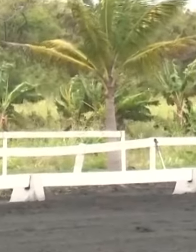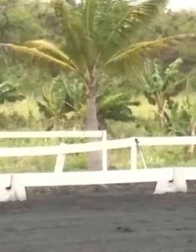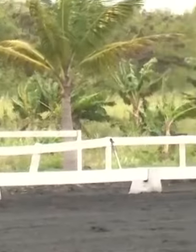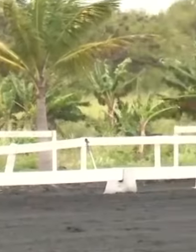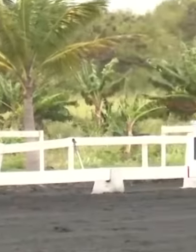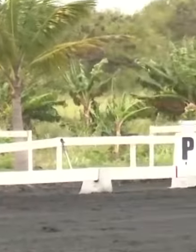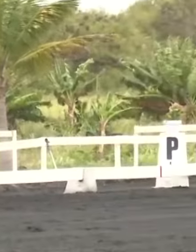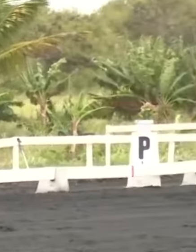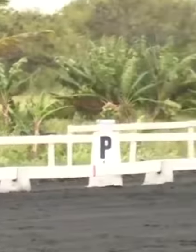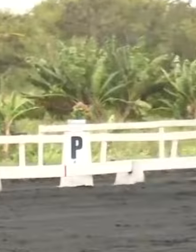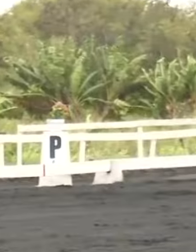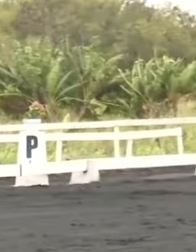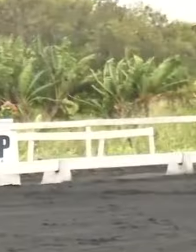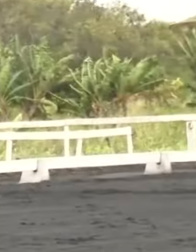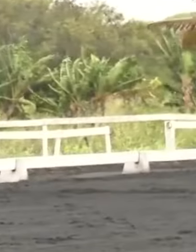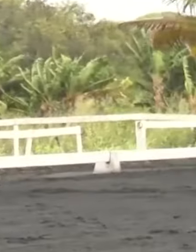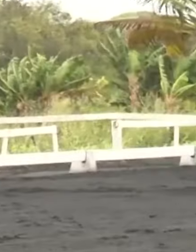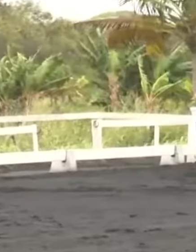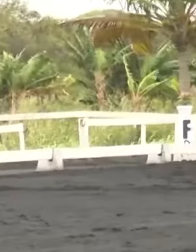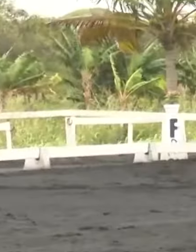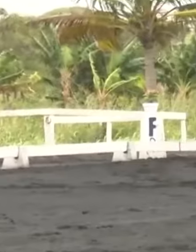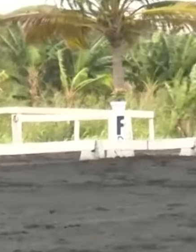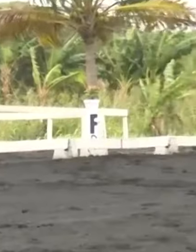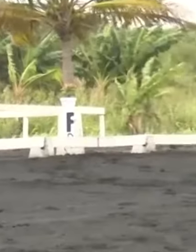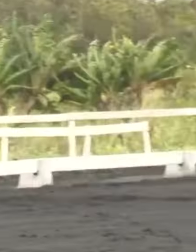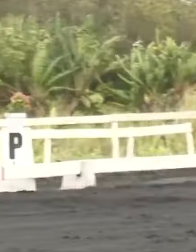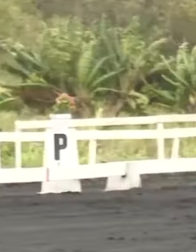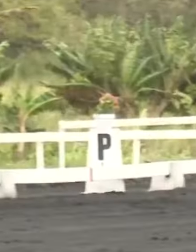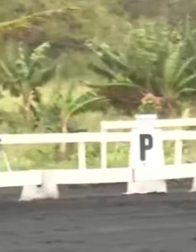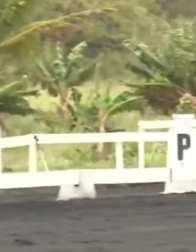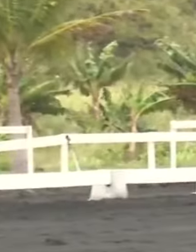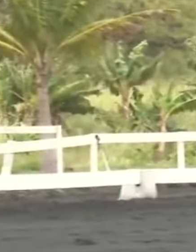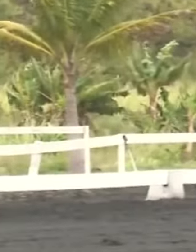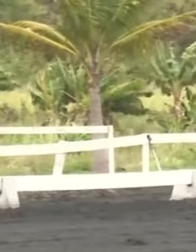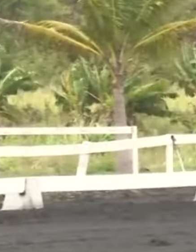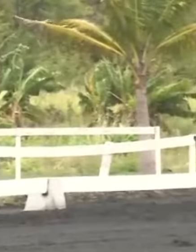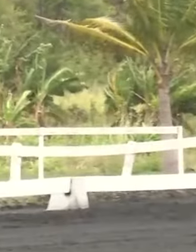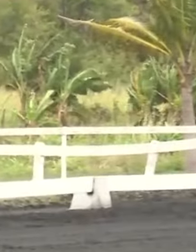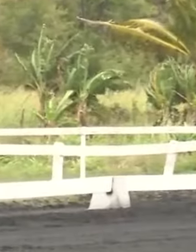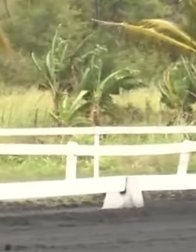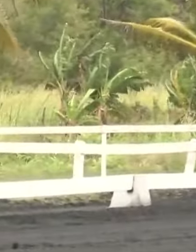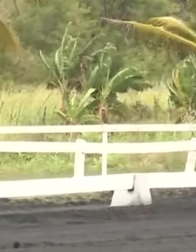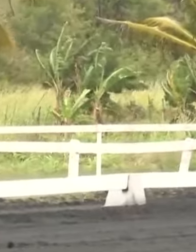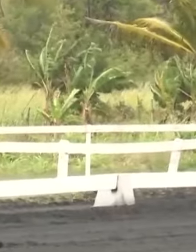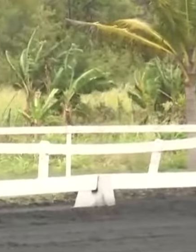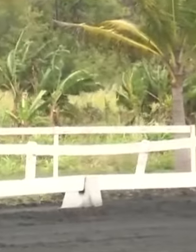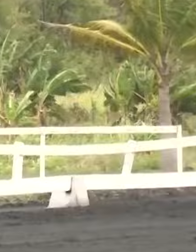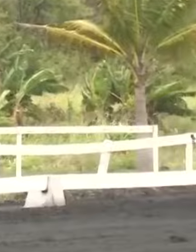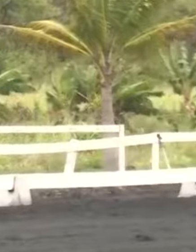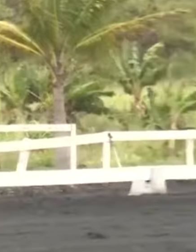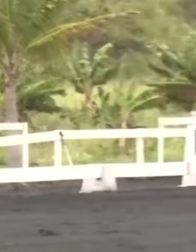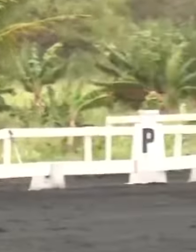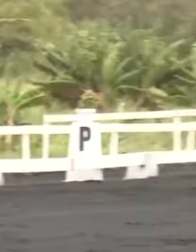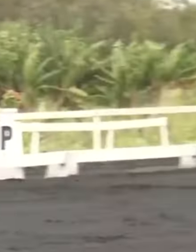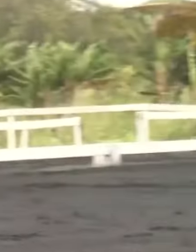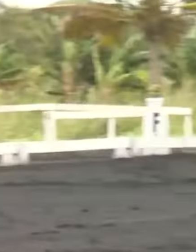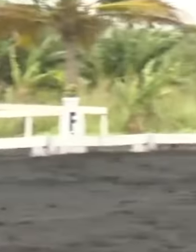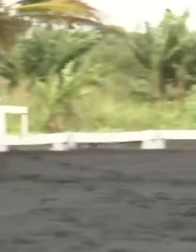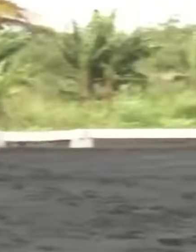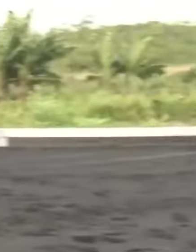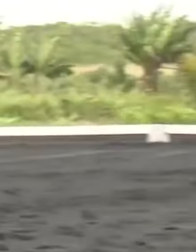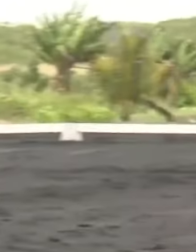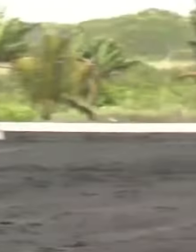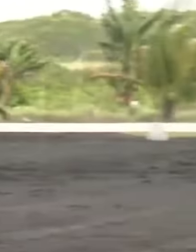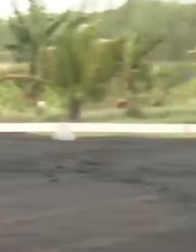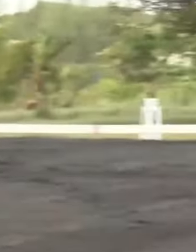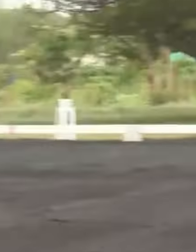athletes individual placings at regional and international levels, and President of the Barbados Equestrian Association, Monique Archer, says the island